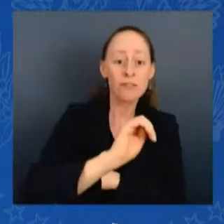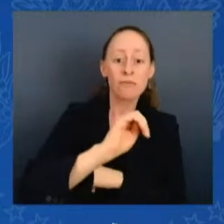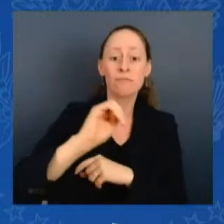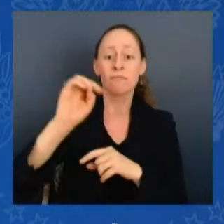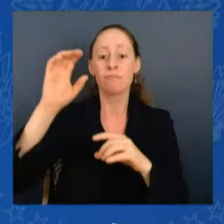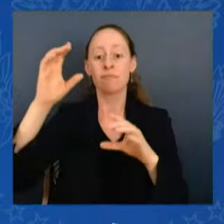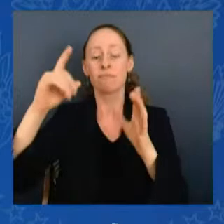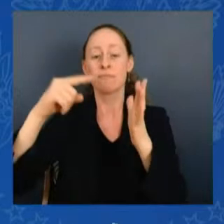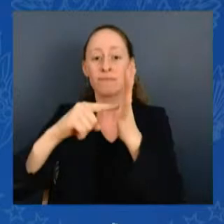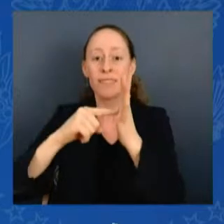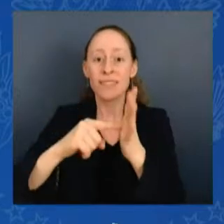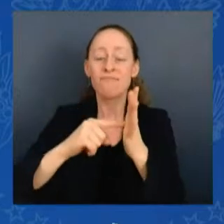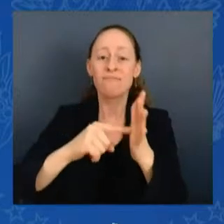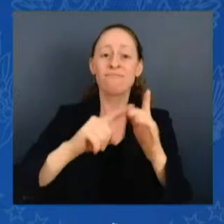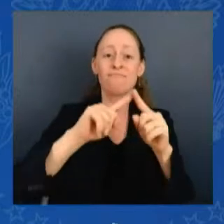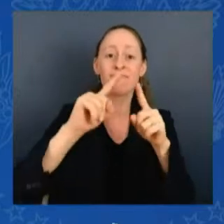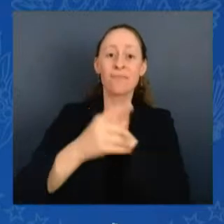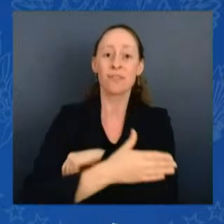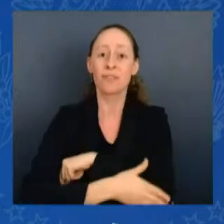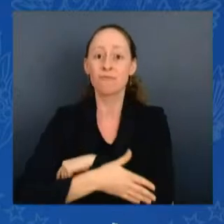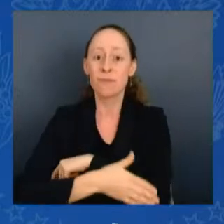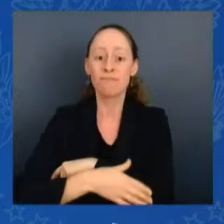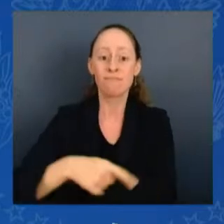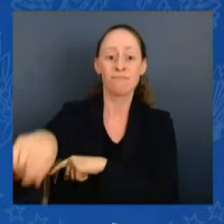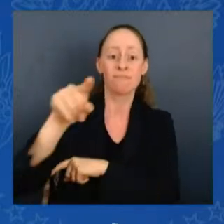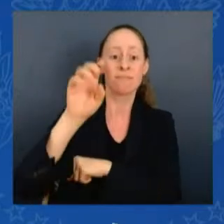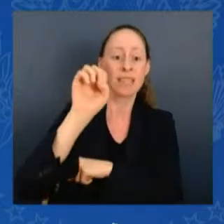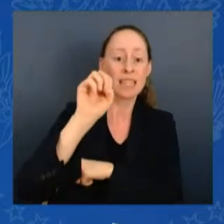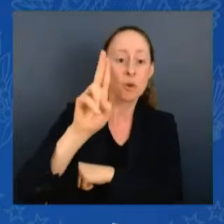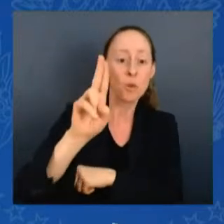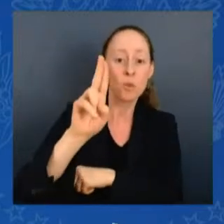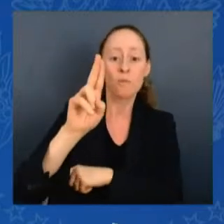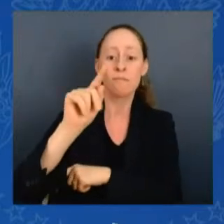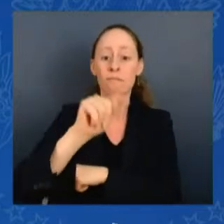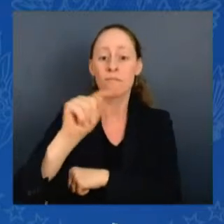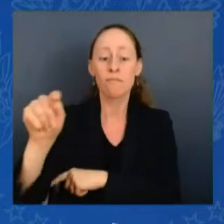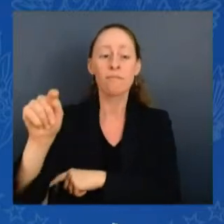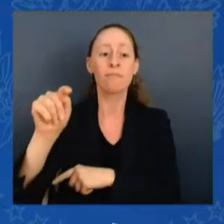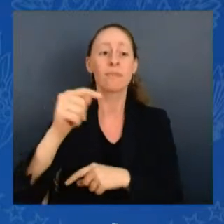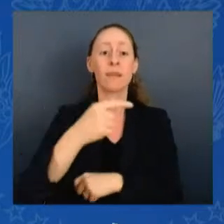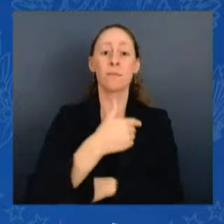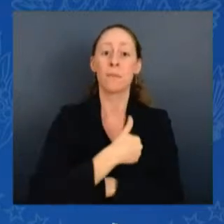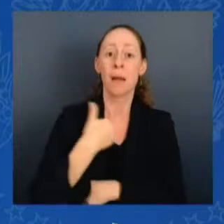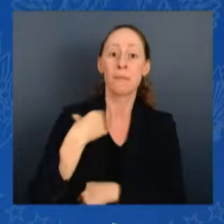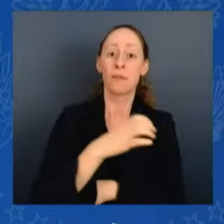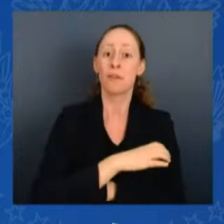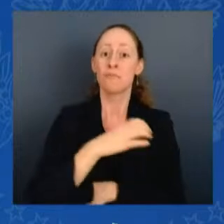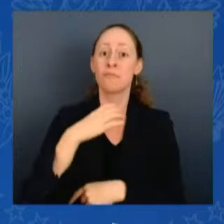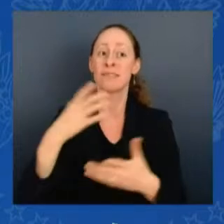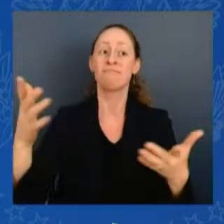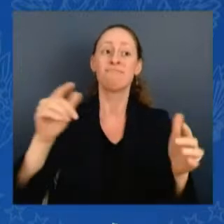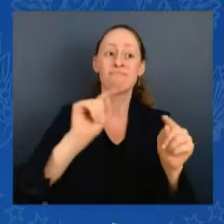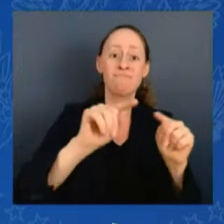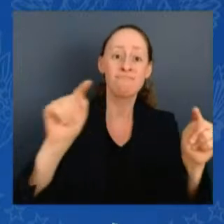distinguished guests, welcome, welcome to the 2024 NATO Summit. It's a pleasure.